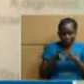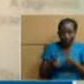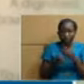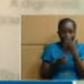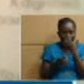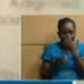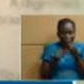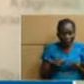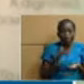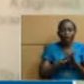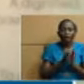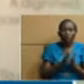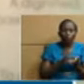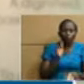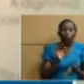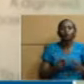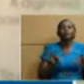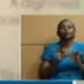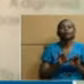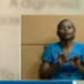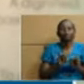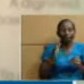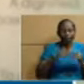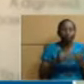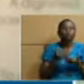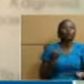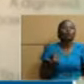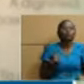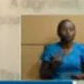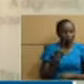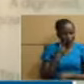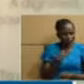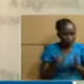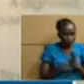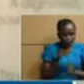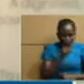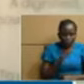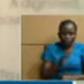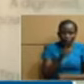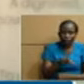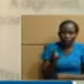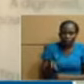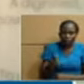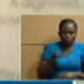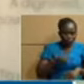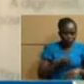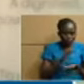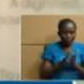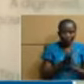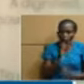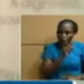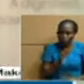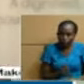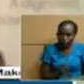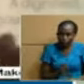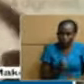becoming more critical at this particular moment, more than before. Look at issues of older persons once they become older.